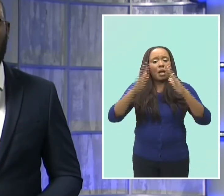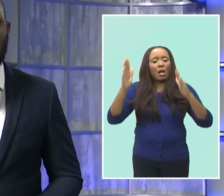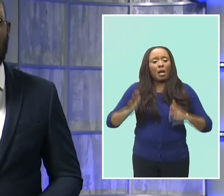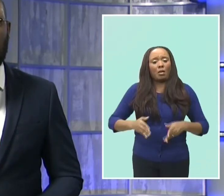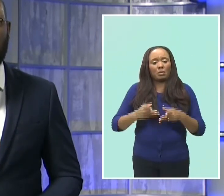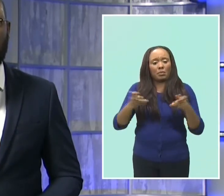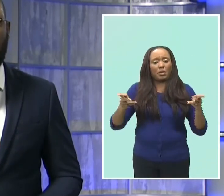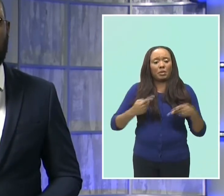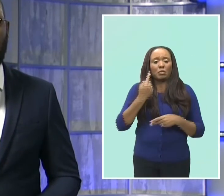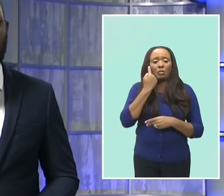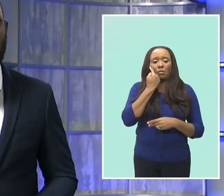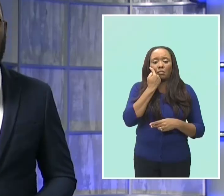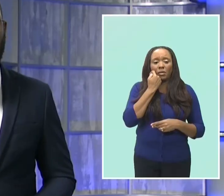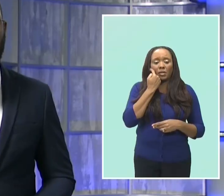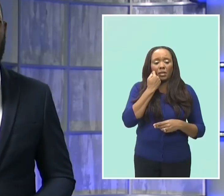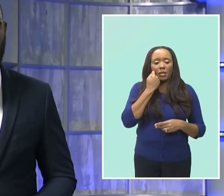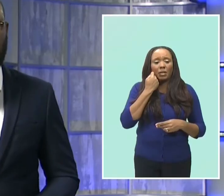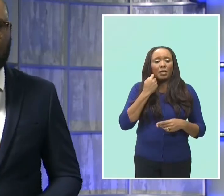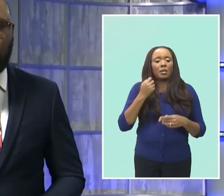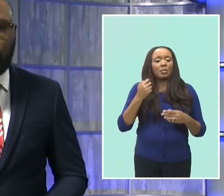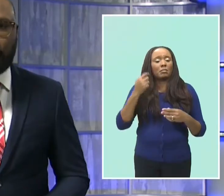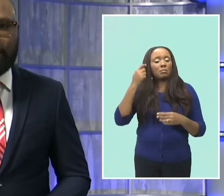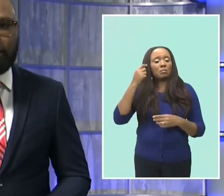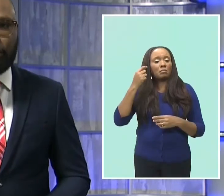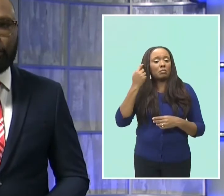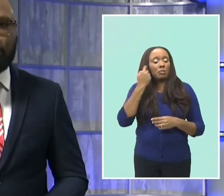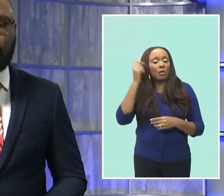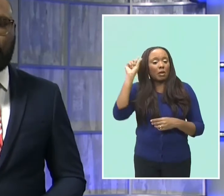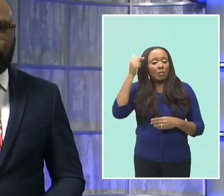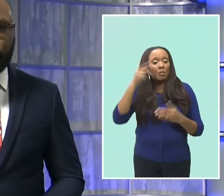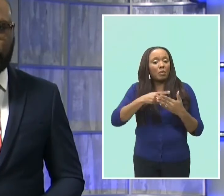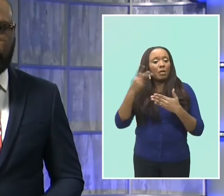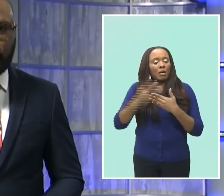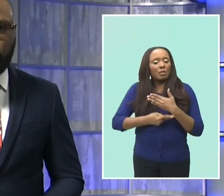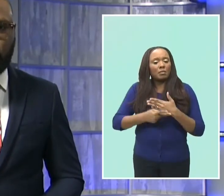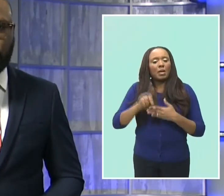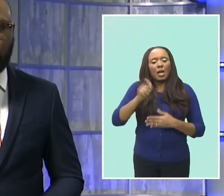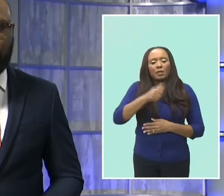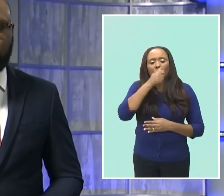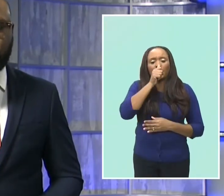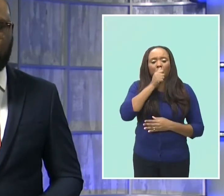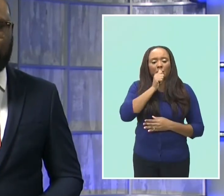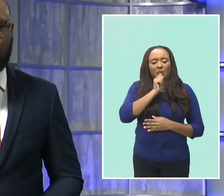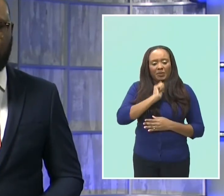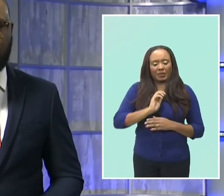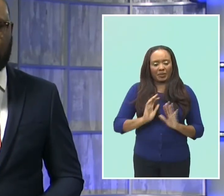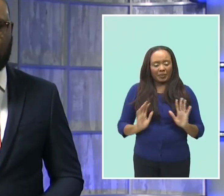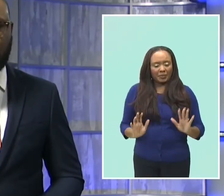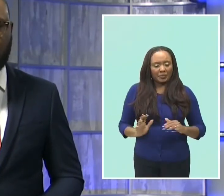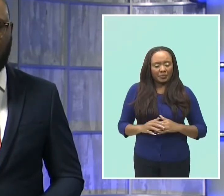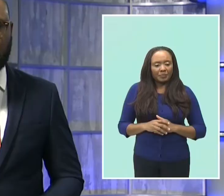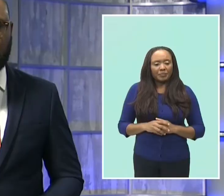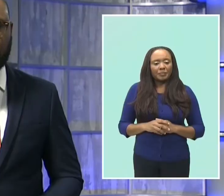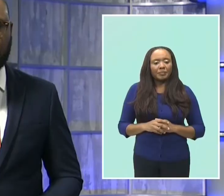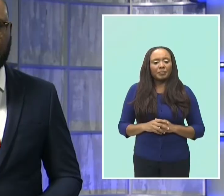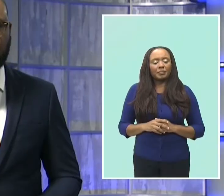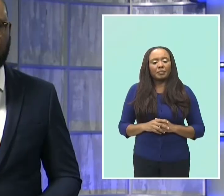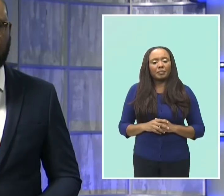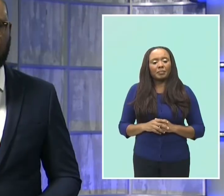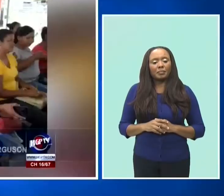during recent countrywide government outreach programs are being told to be patient. More from HGP TV's Tamika